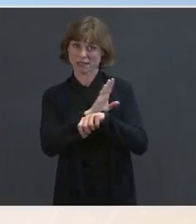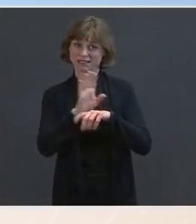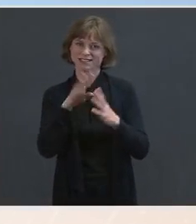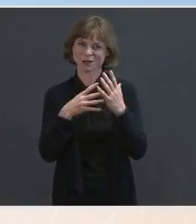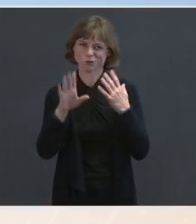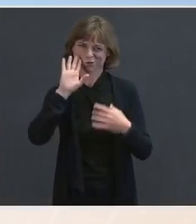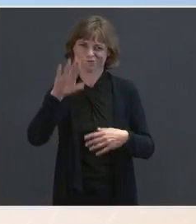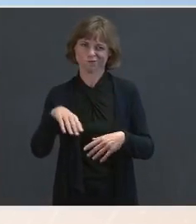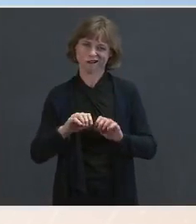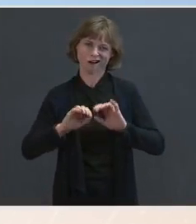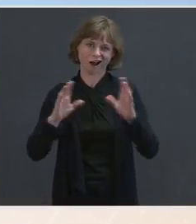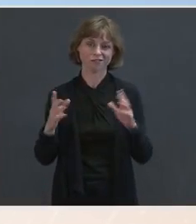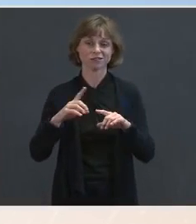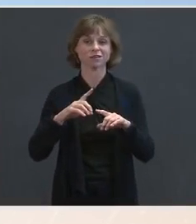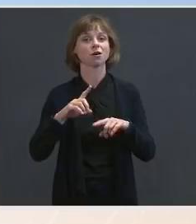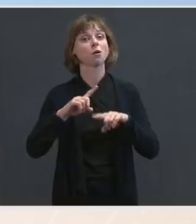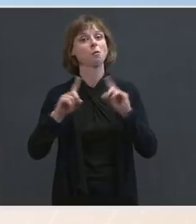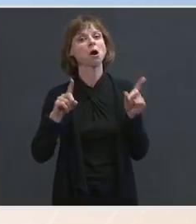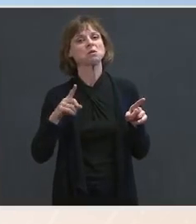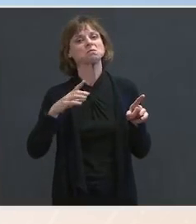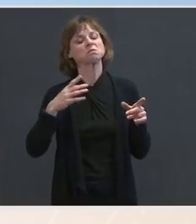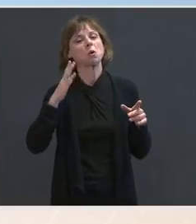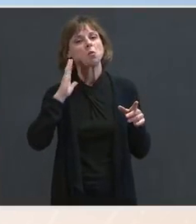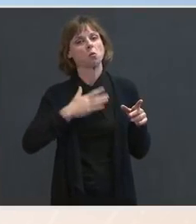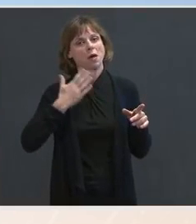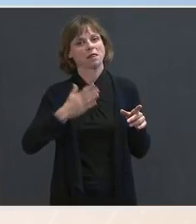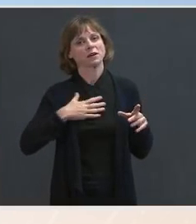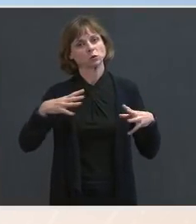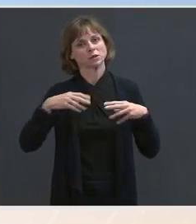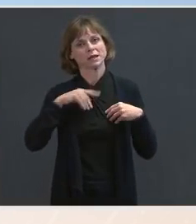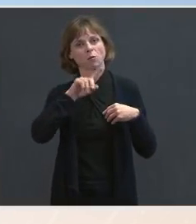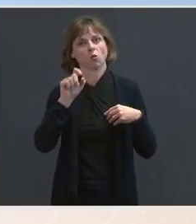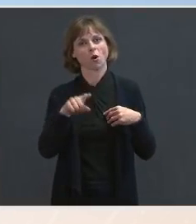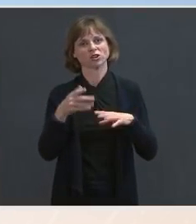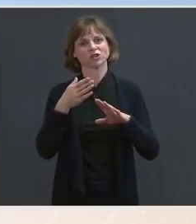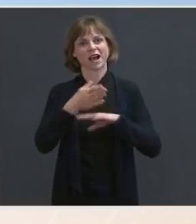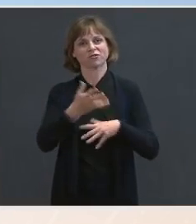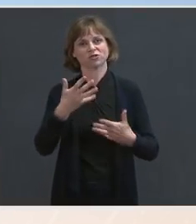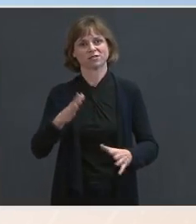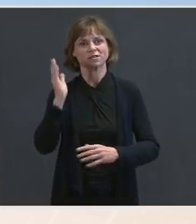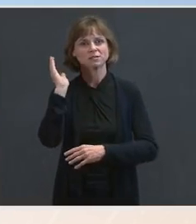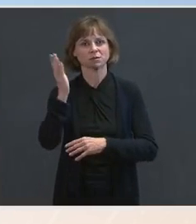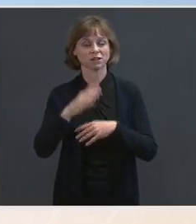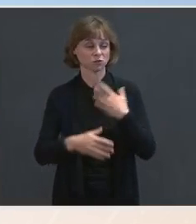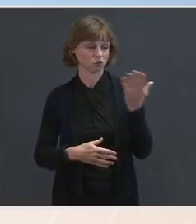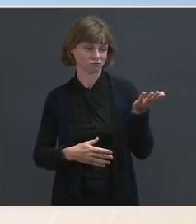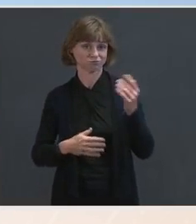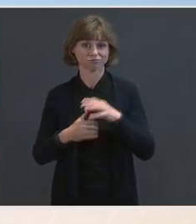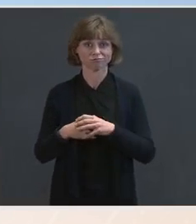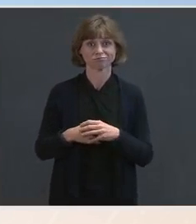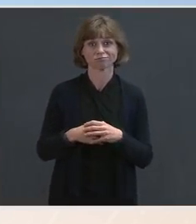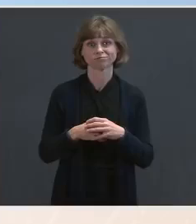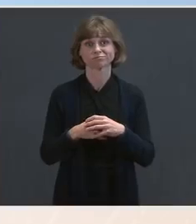but he has kindly agreed to also take a couple of questions after he speaks, and I will, as always, be the bad cop. Come